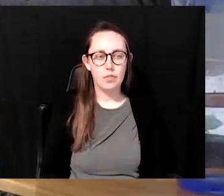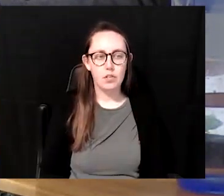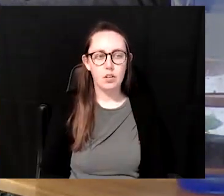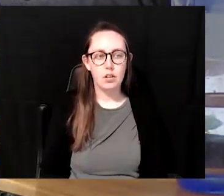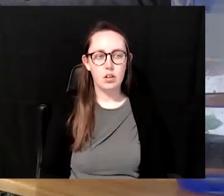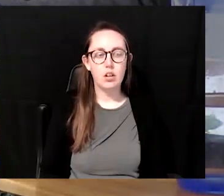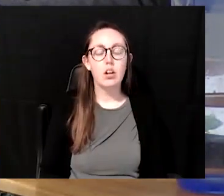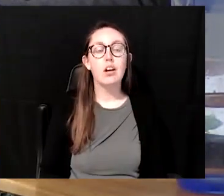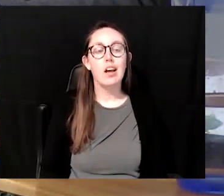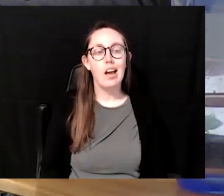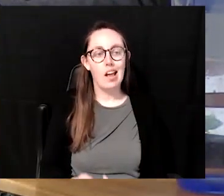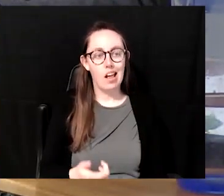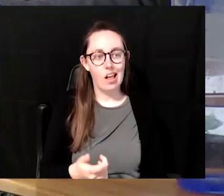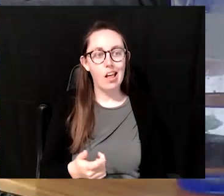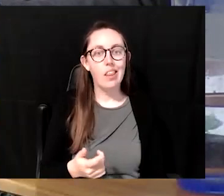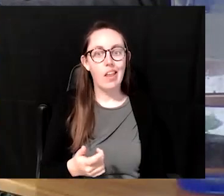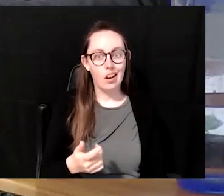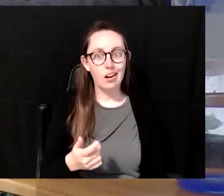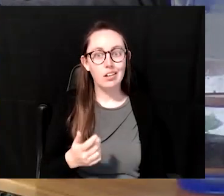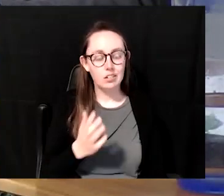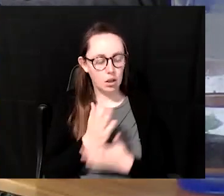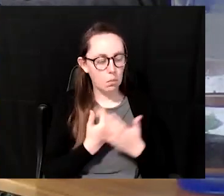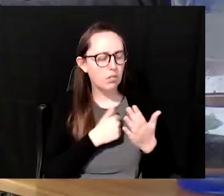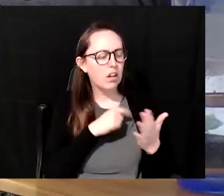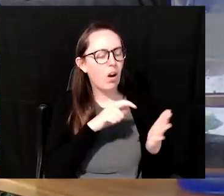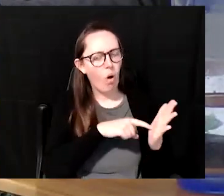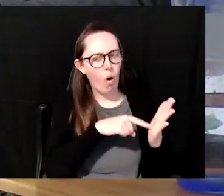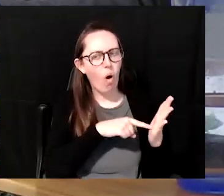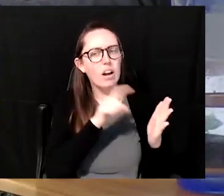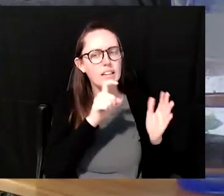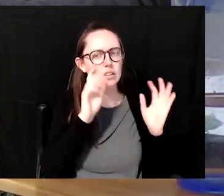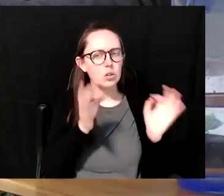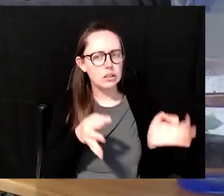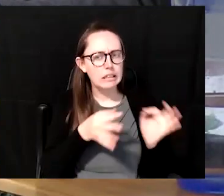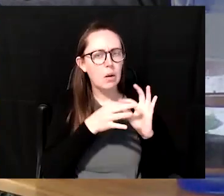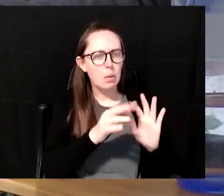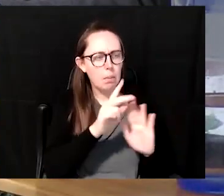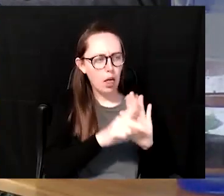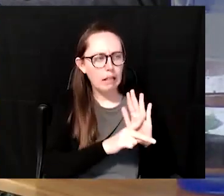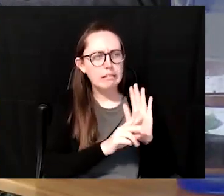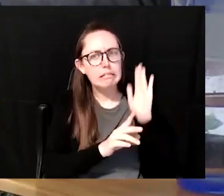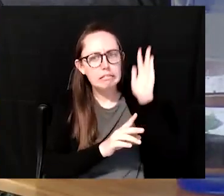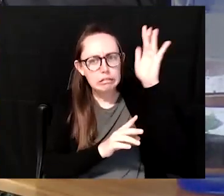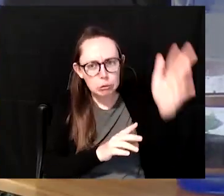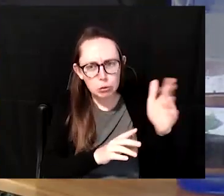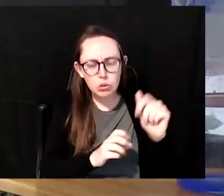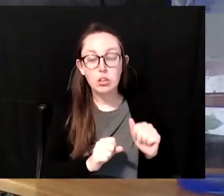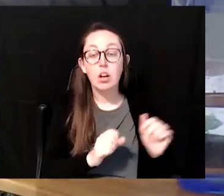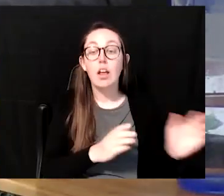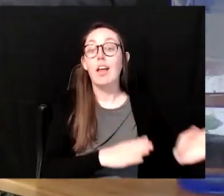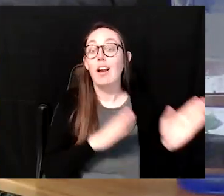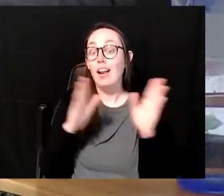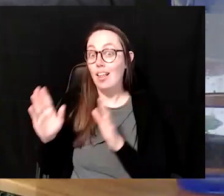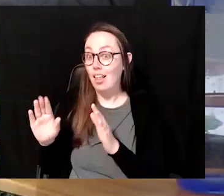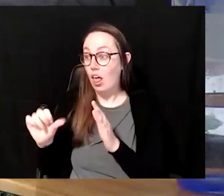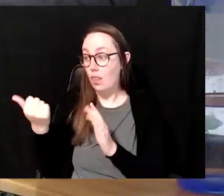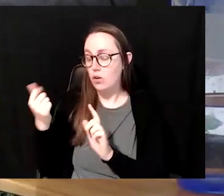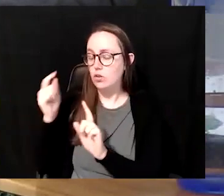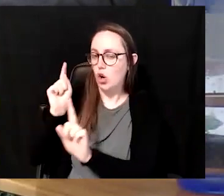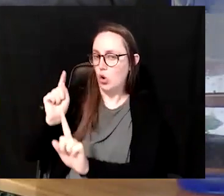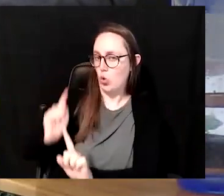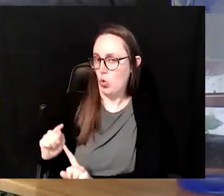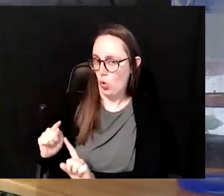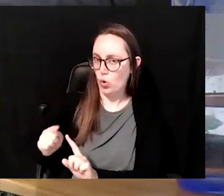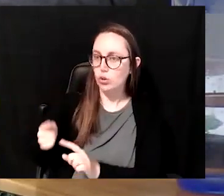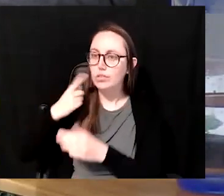need to be made in the future and then there are some that are uh more sort of goals or things to consider moving forward um an